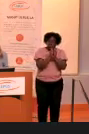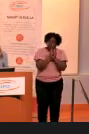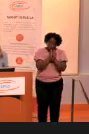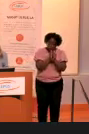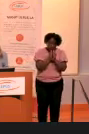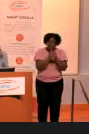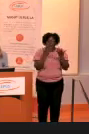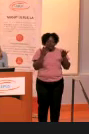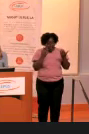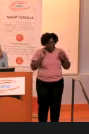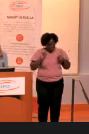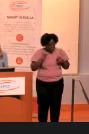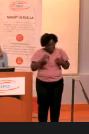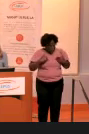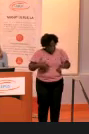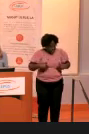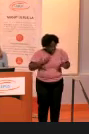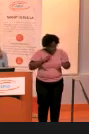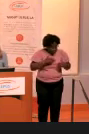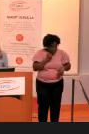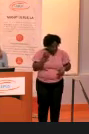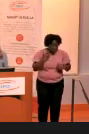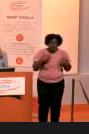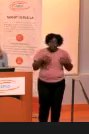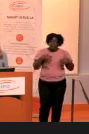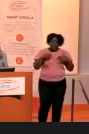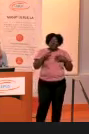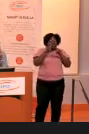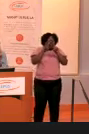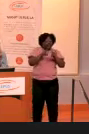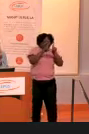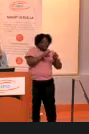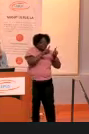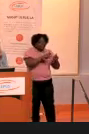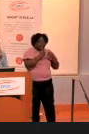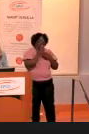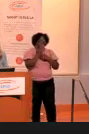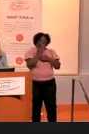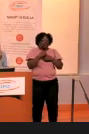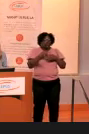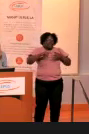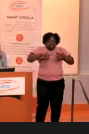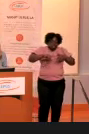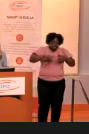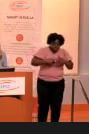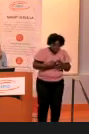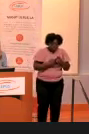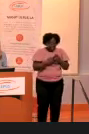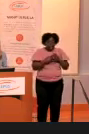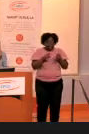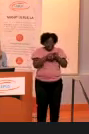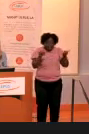you get better response rates. These trials were designed to start both medications at the same